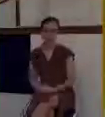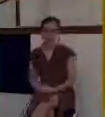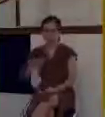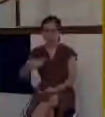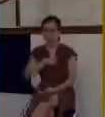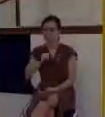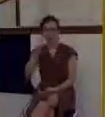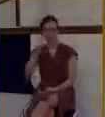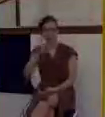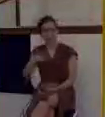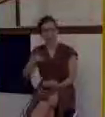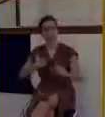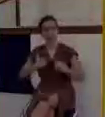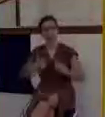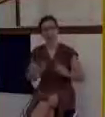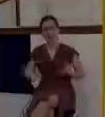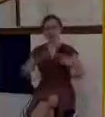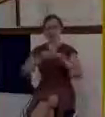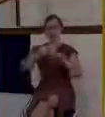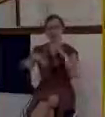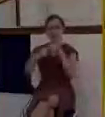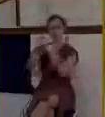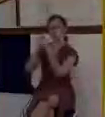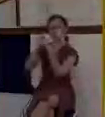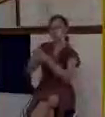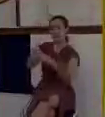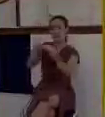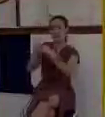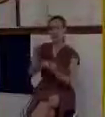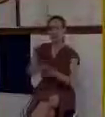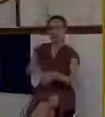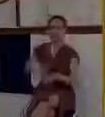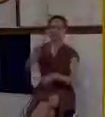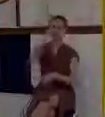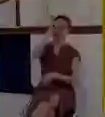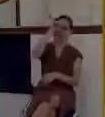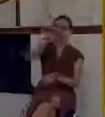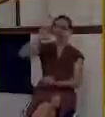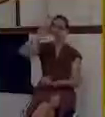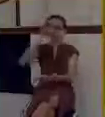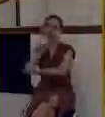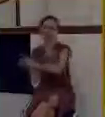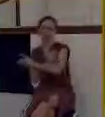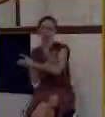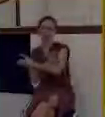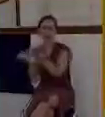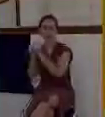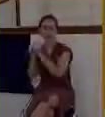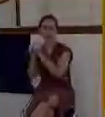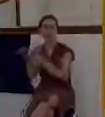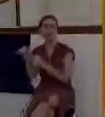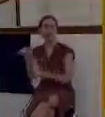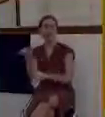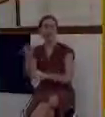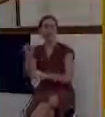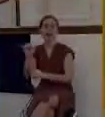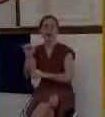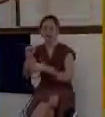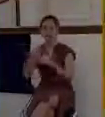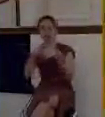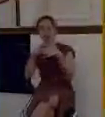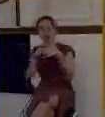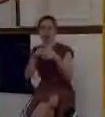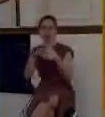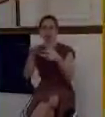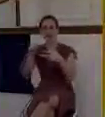have that same kind of bond, father and son, like Abraham and Isaac and Jacob. God didn't say to Moses,